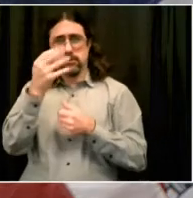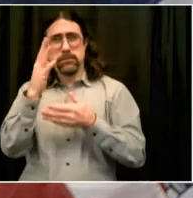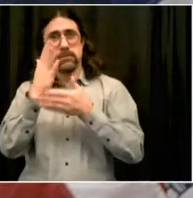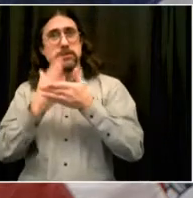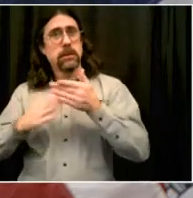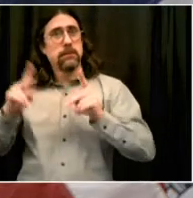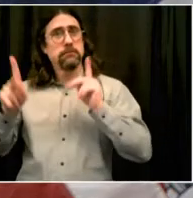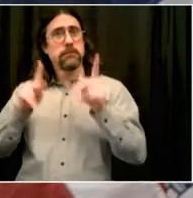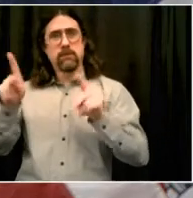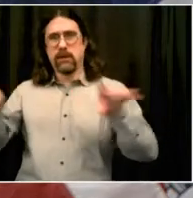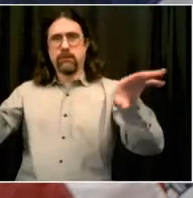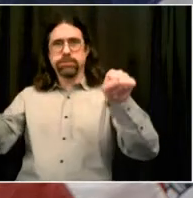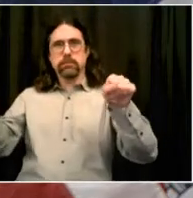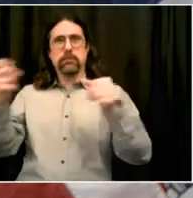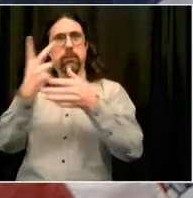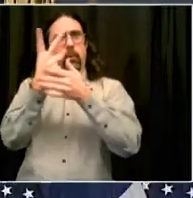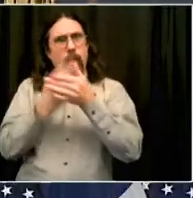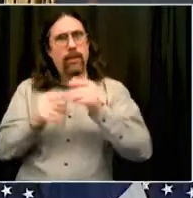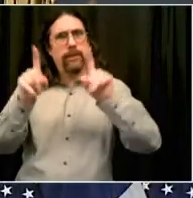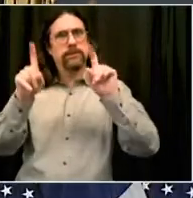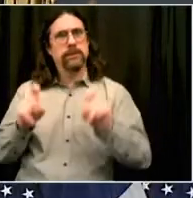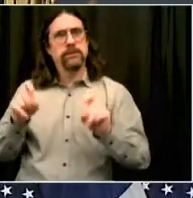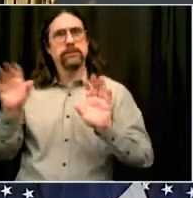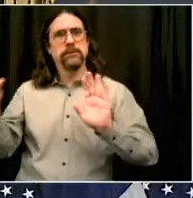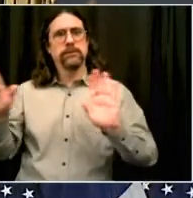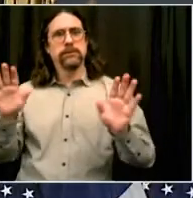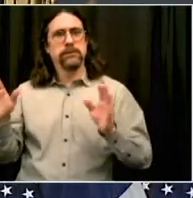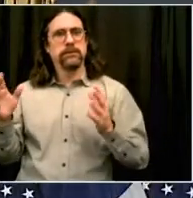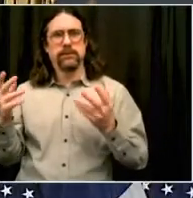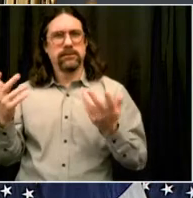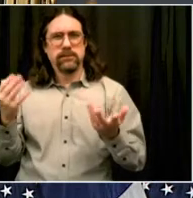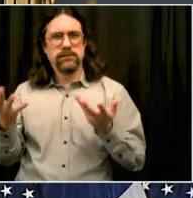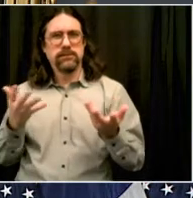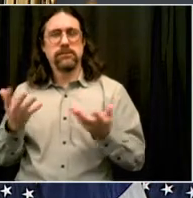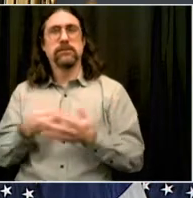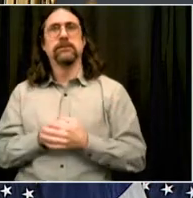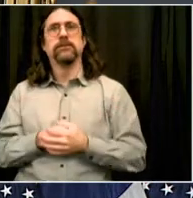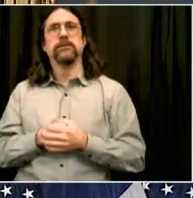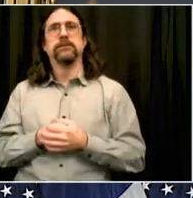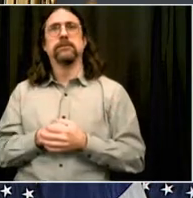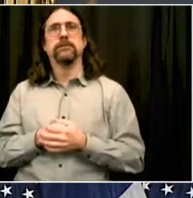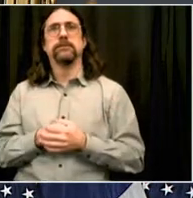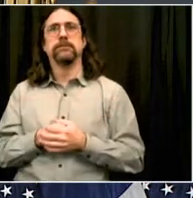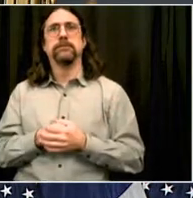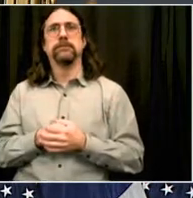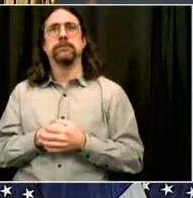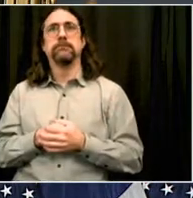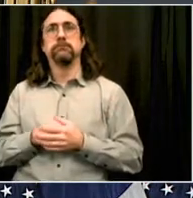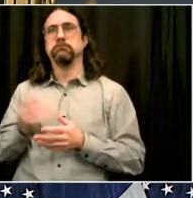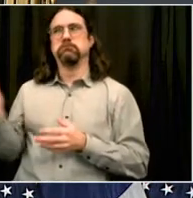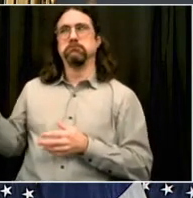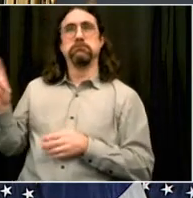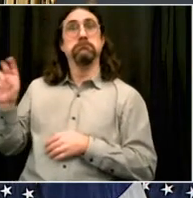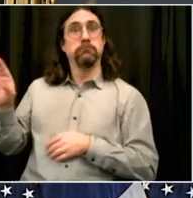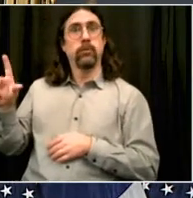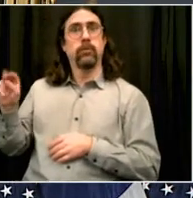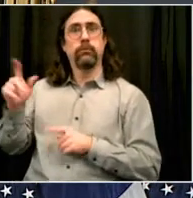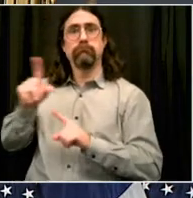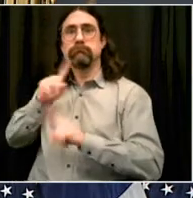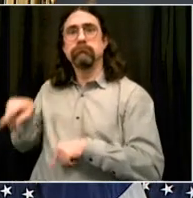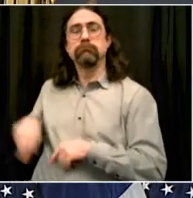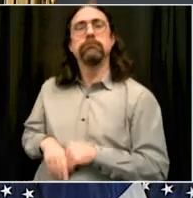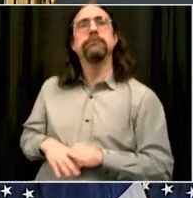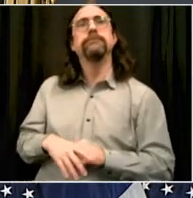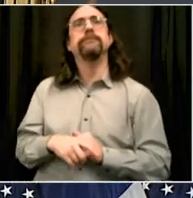that question. So what we've done at all of our rapid testing sites for the exact reasons that you're referring to is we've done an exhaustive validation